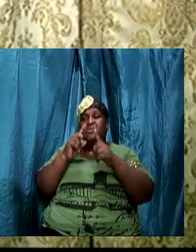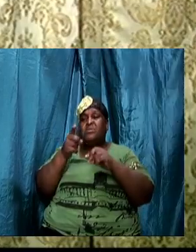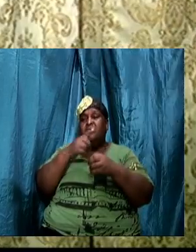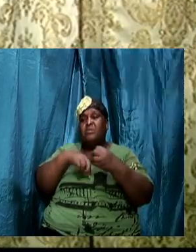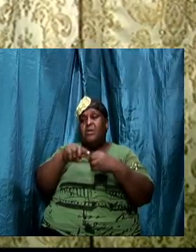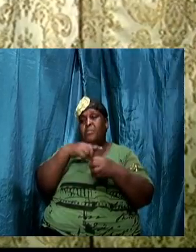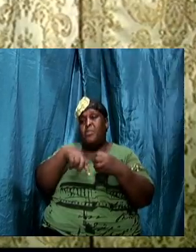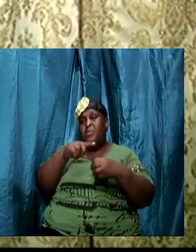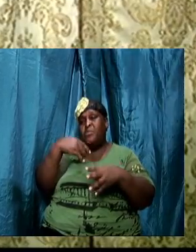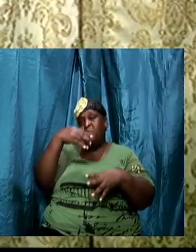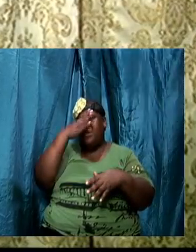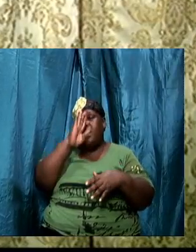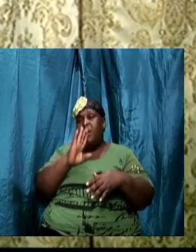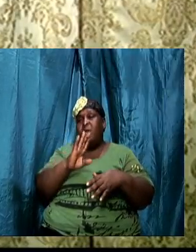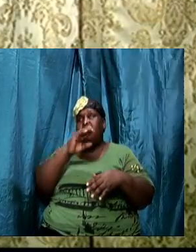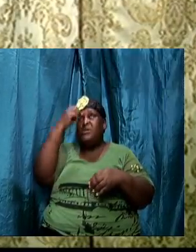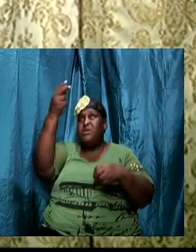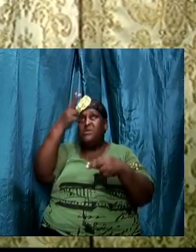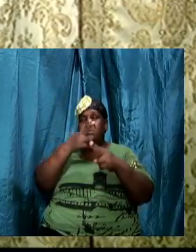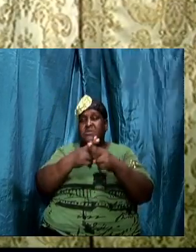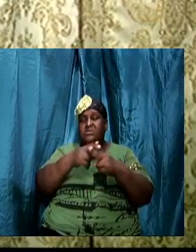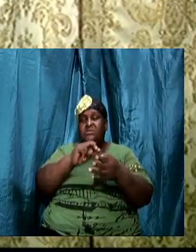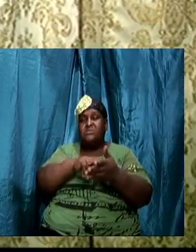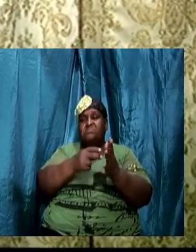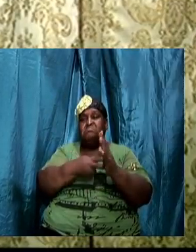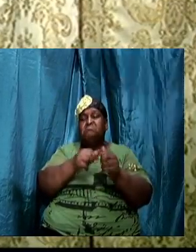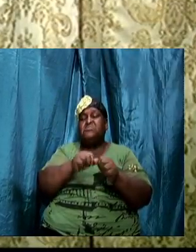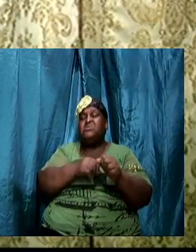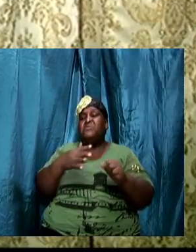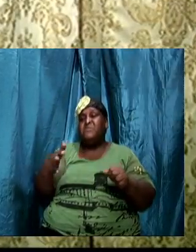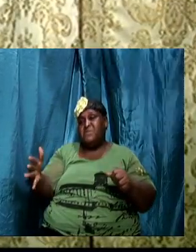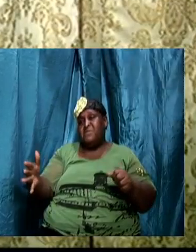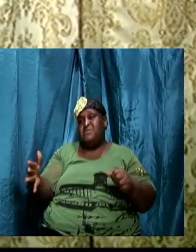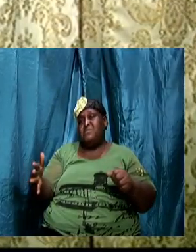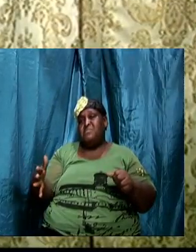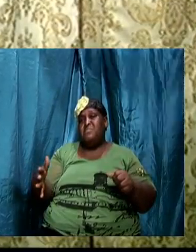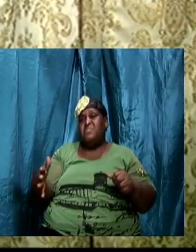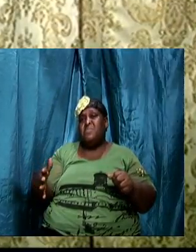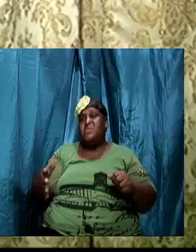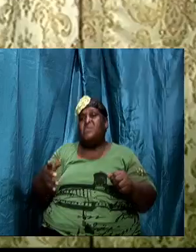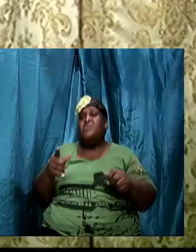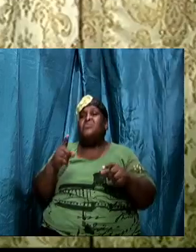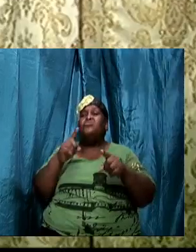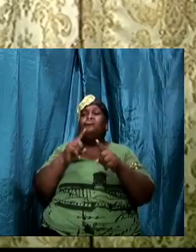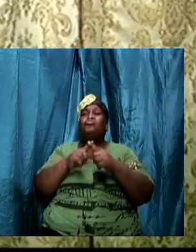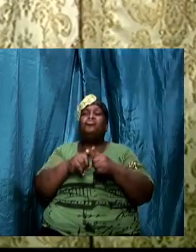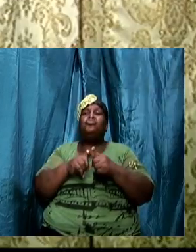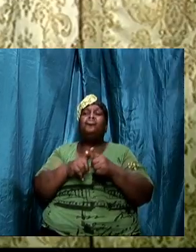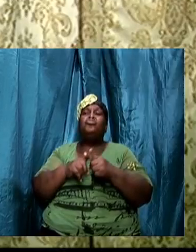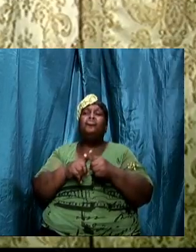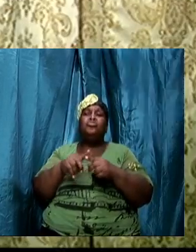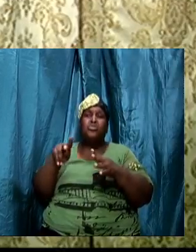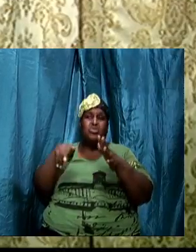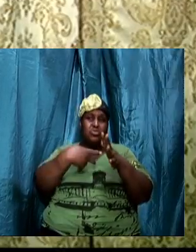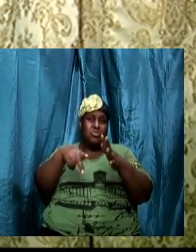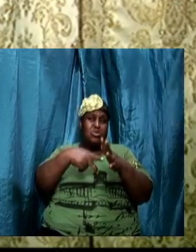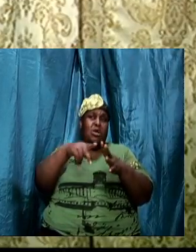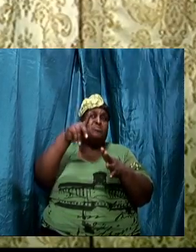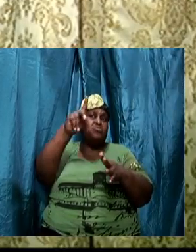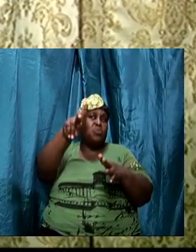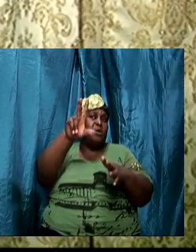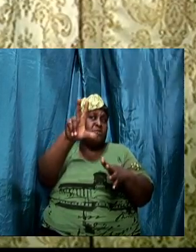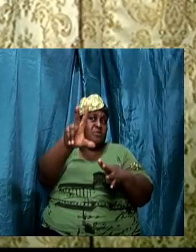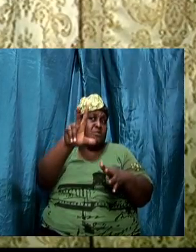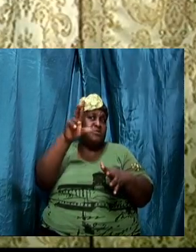His name means everything. And yet, according to Psalm 138 and